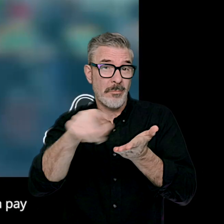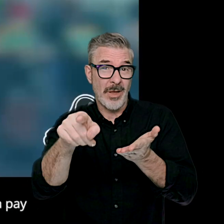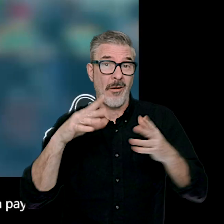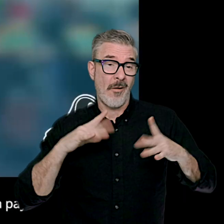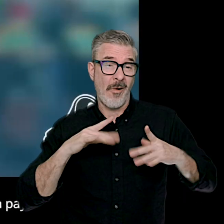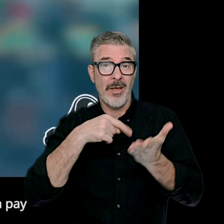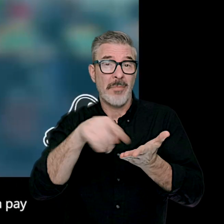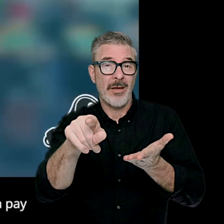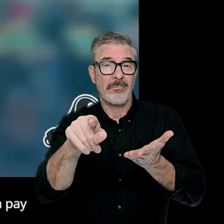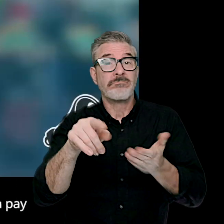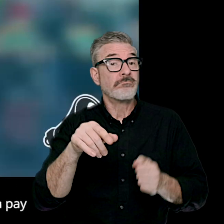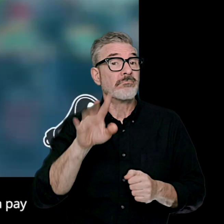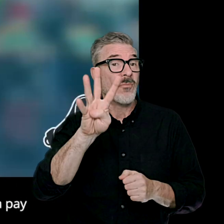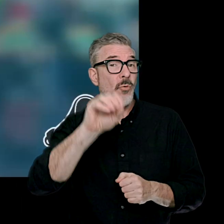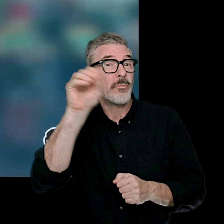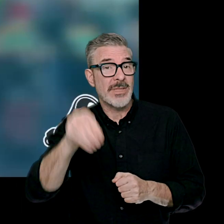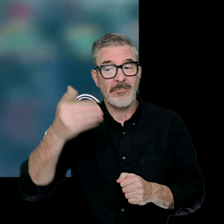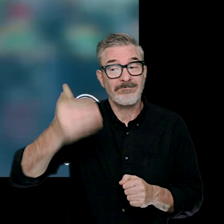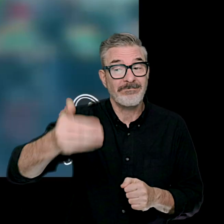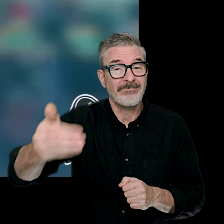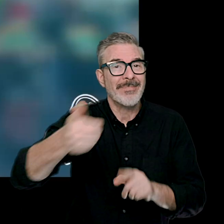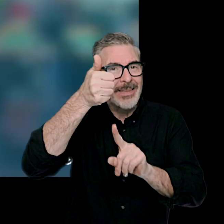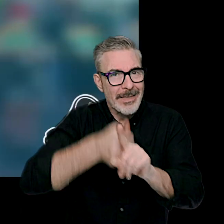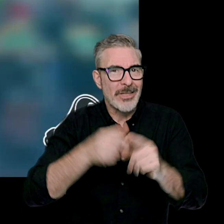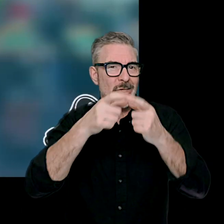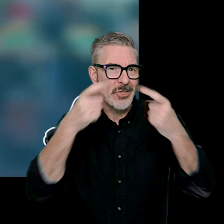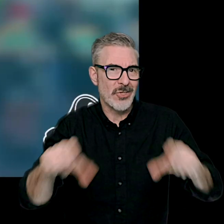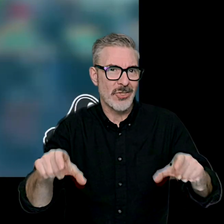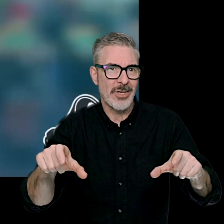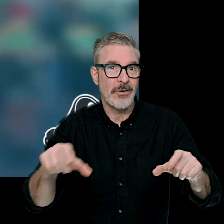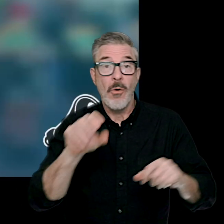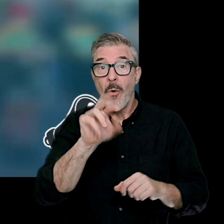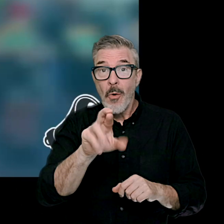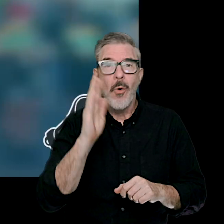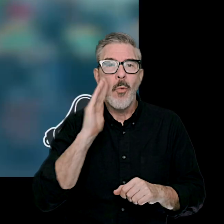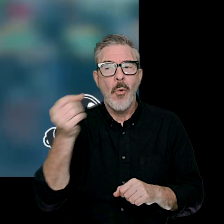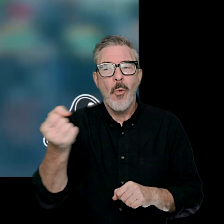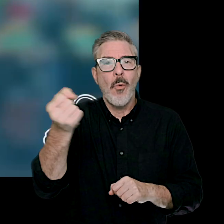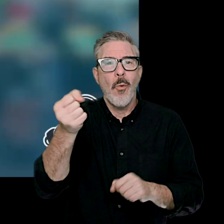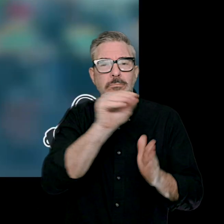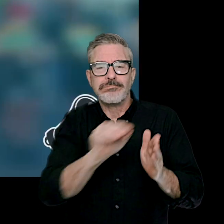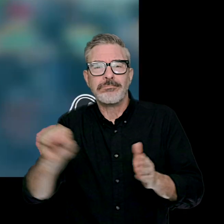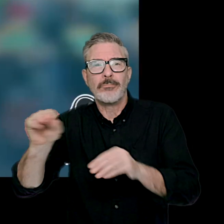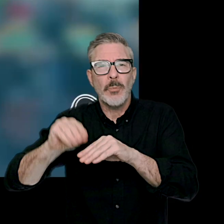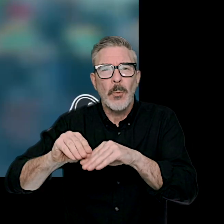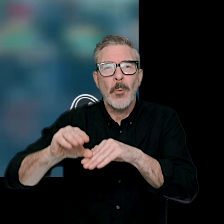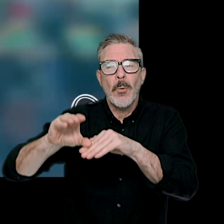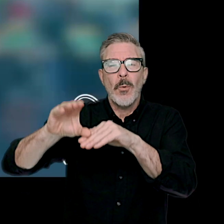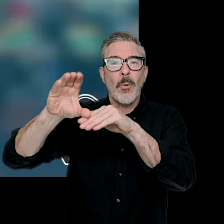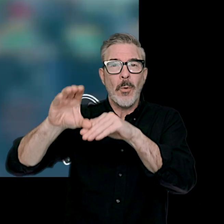must give you 4% vacation pay on either every paycheck